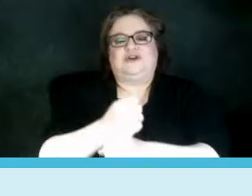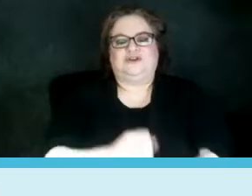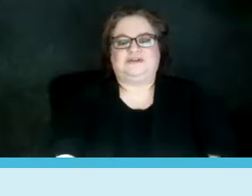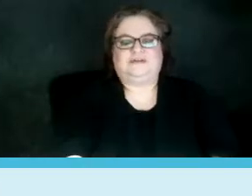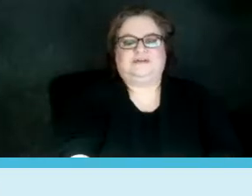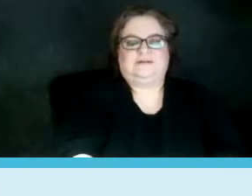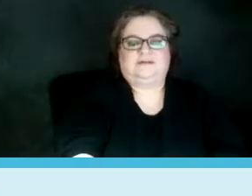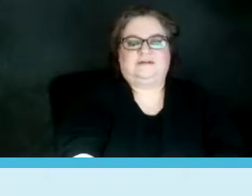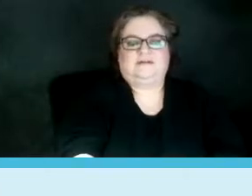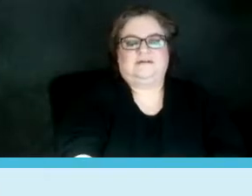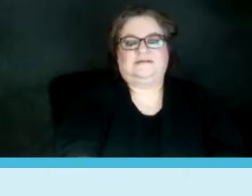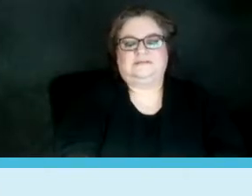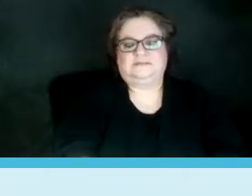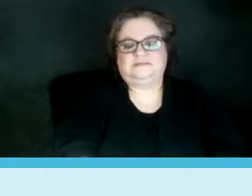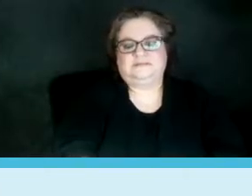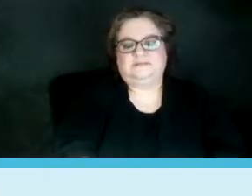Awesome. Thank you.